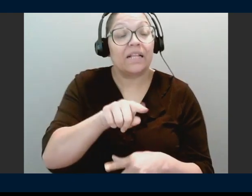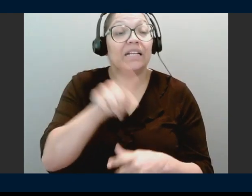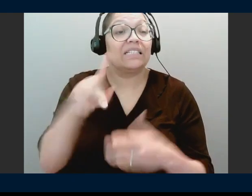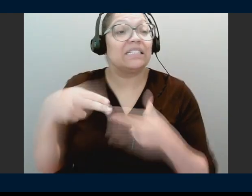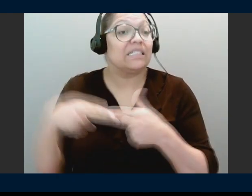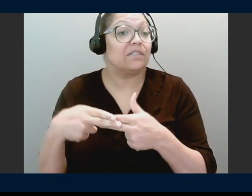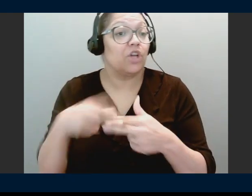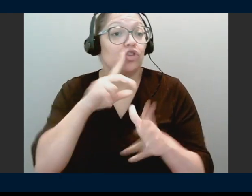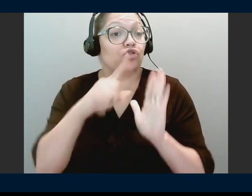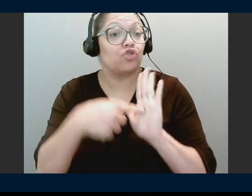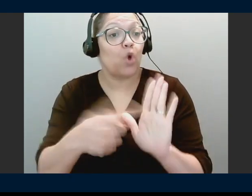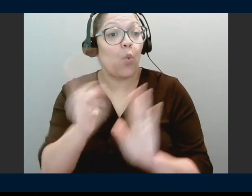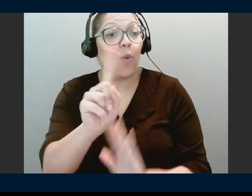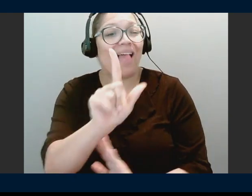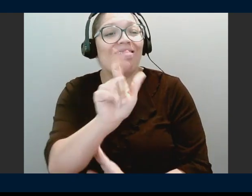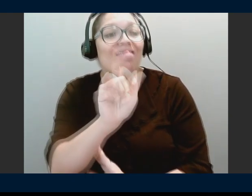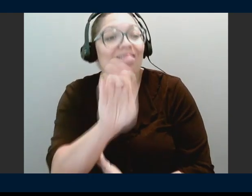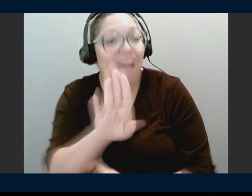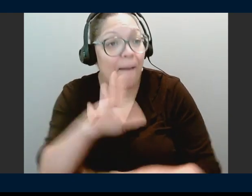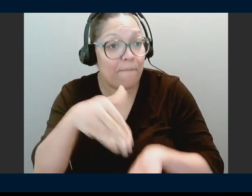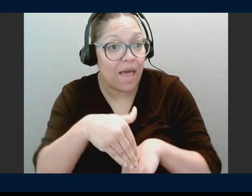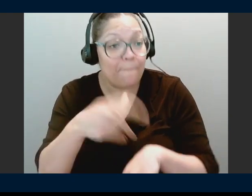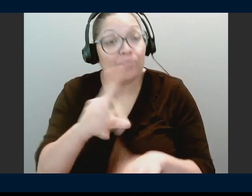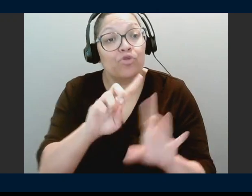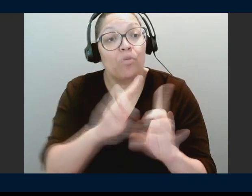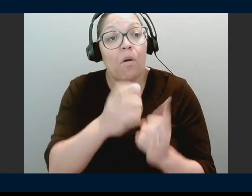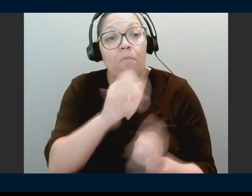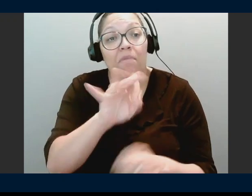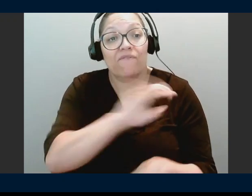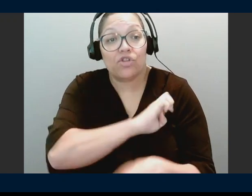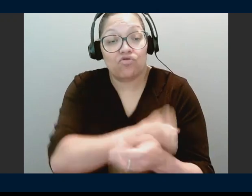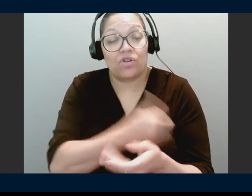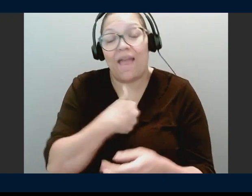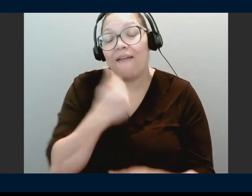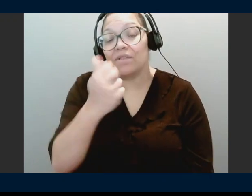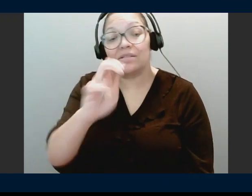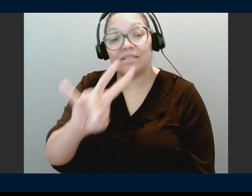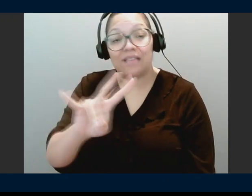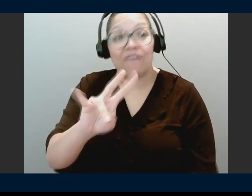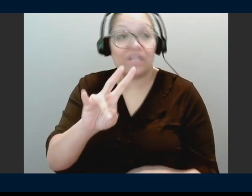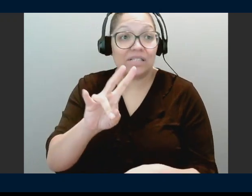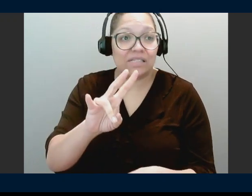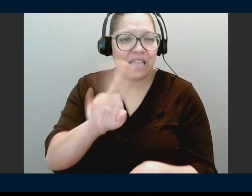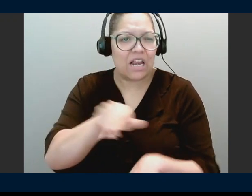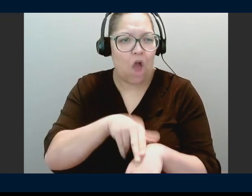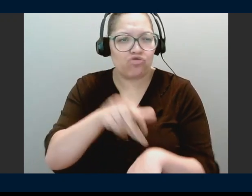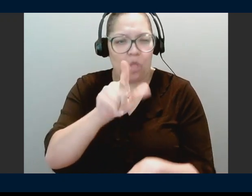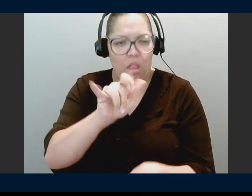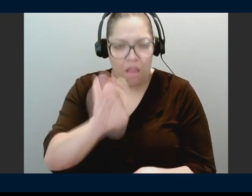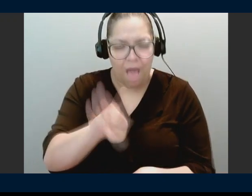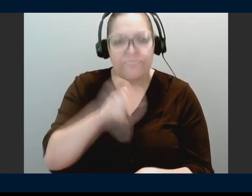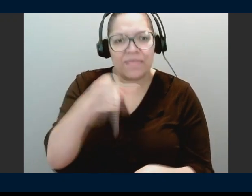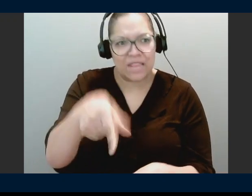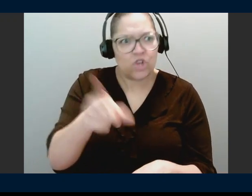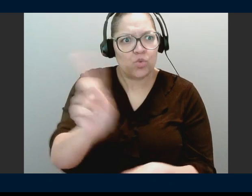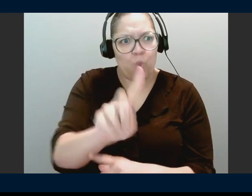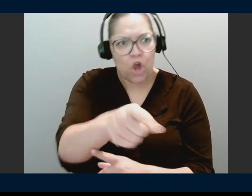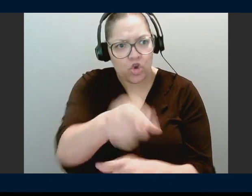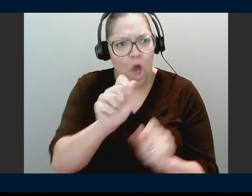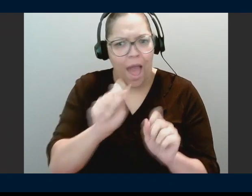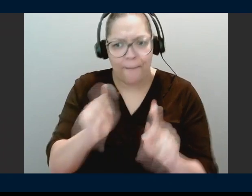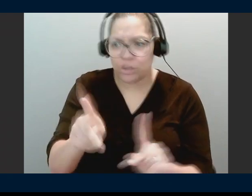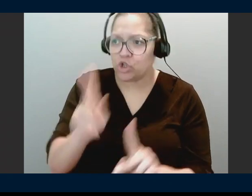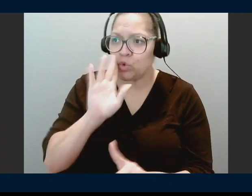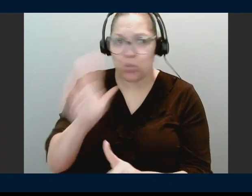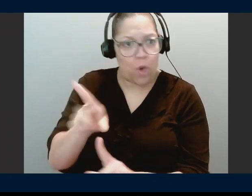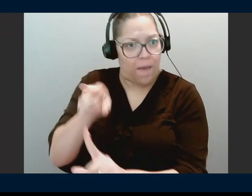our laboratories are located. The Department of Energy has 17 national laboratories. This is where your opportunities will be located, 16